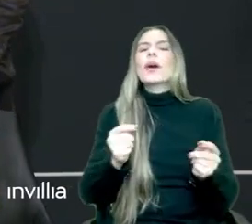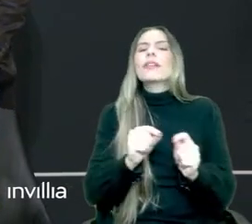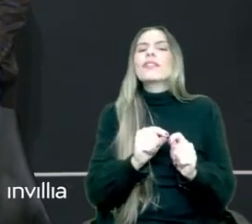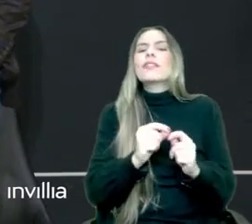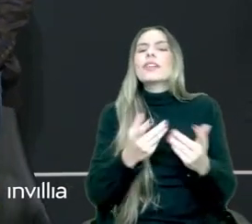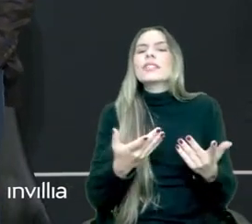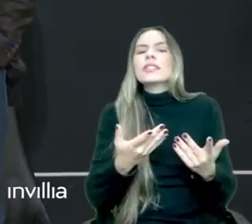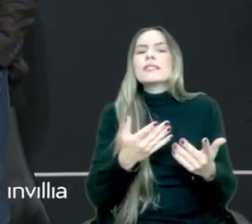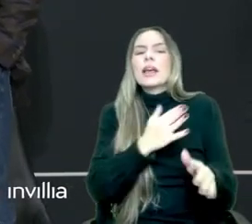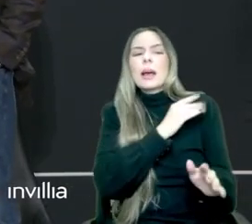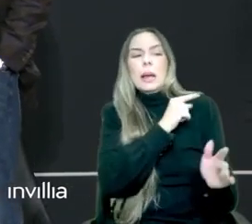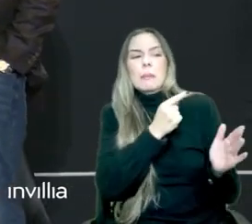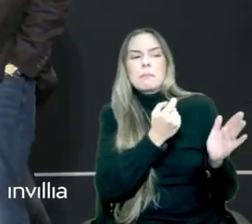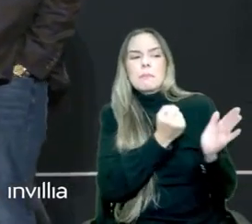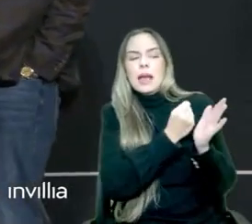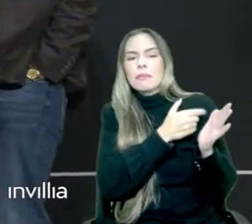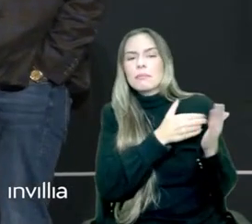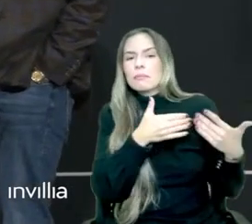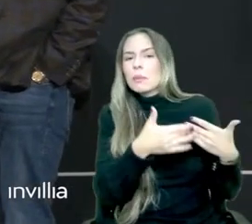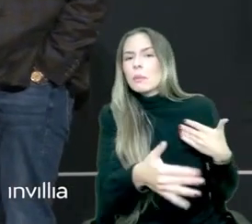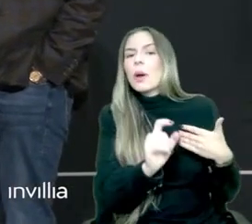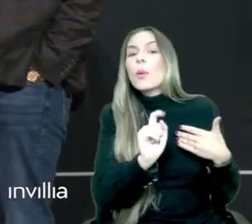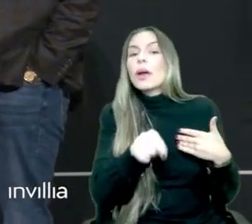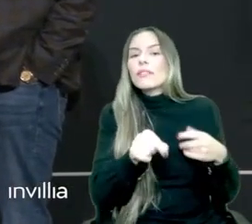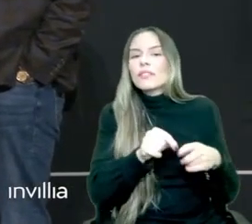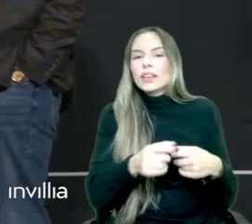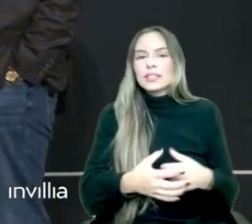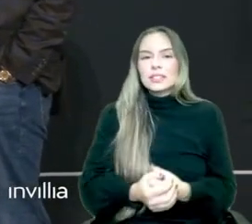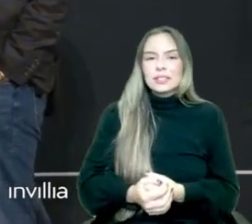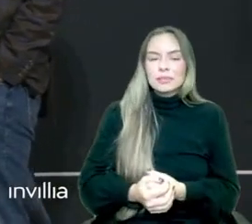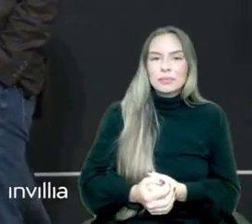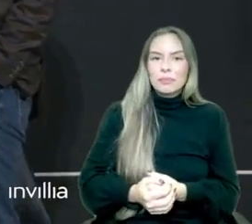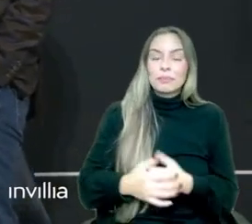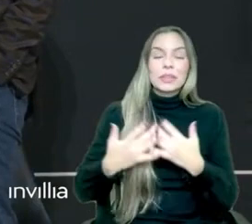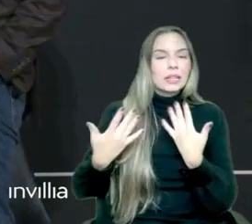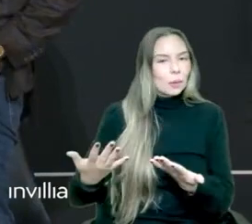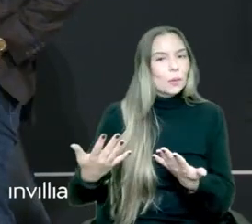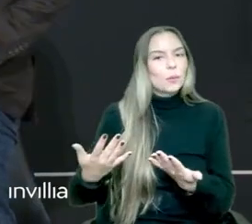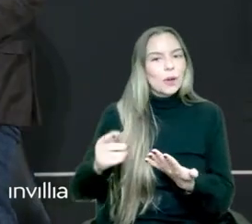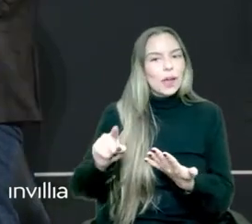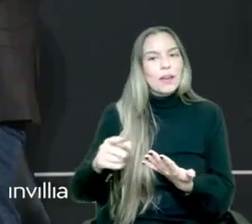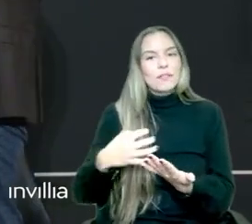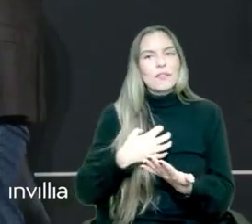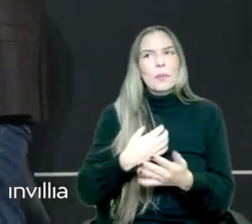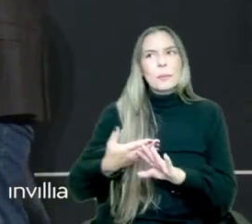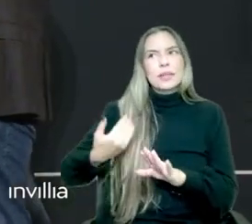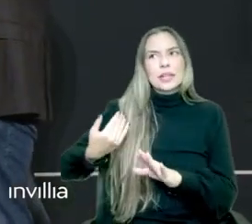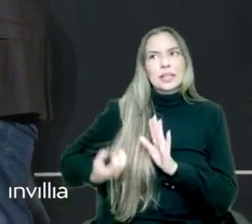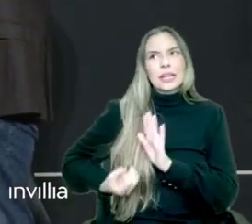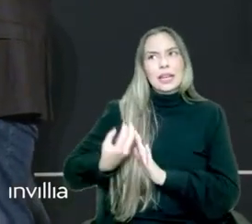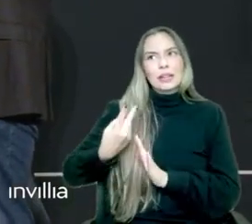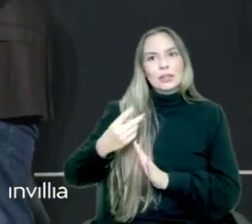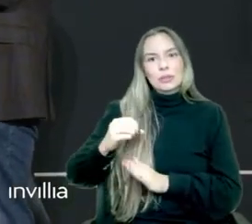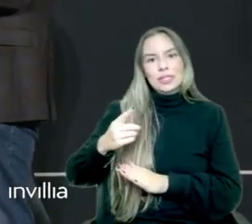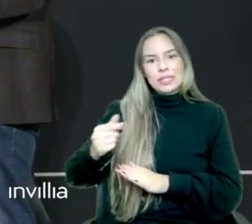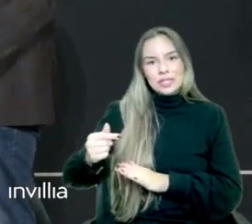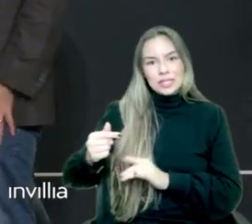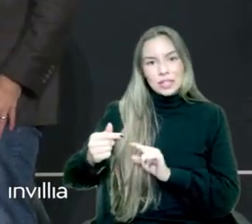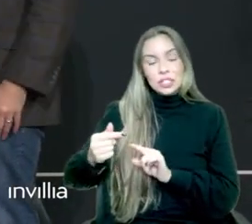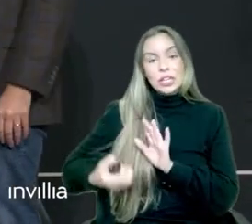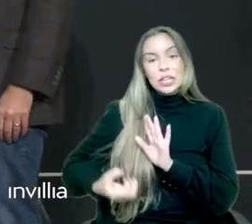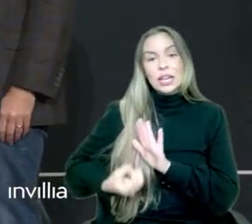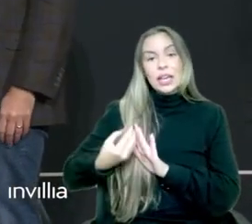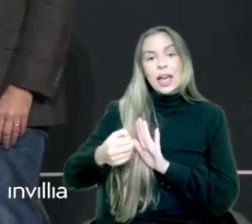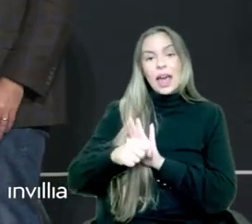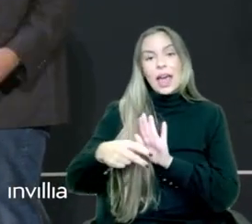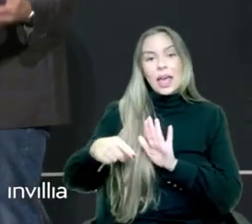Yeah, so like I said, we were formed in 2017 and developed this application called WordTune. It